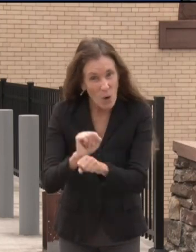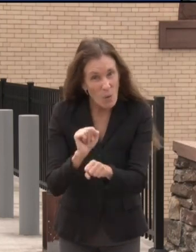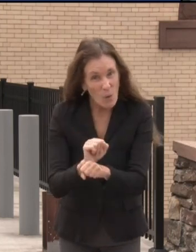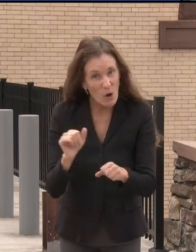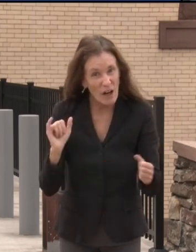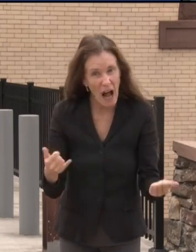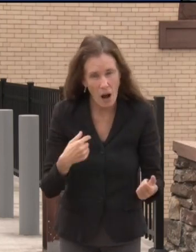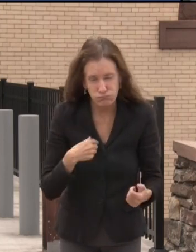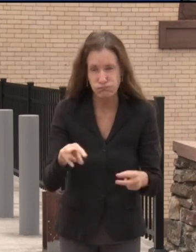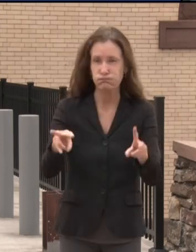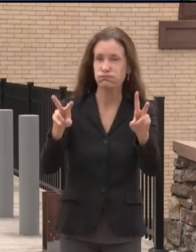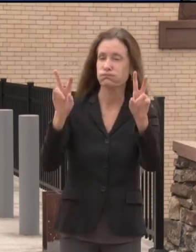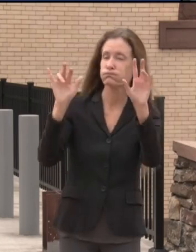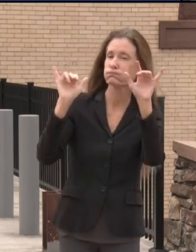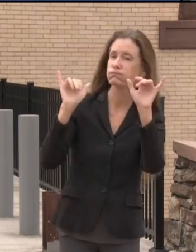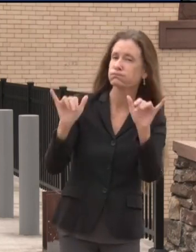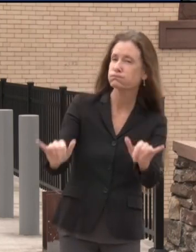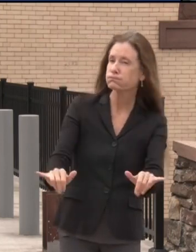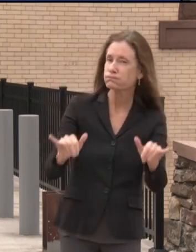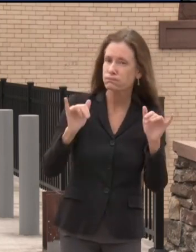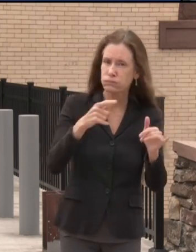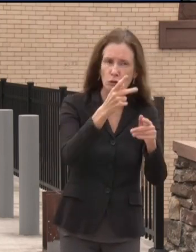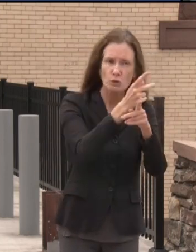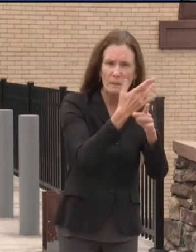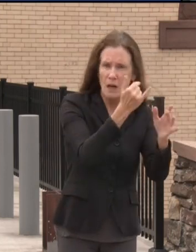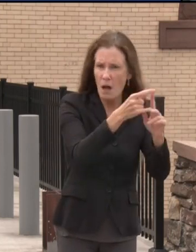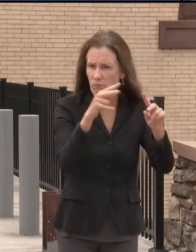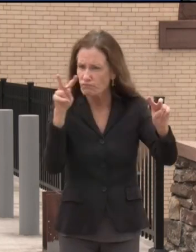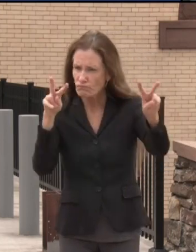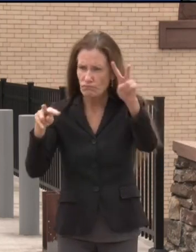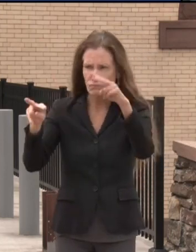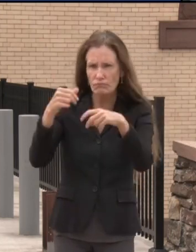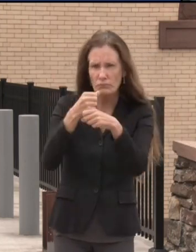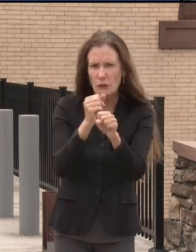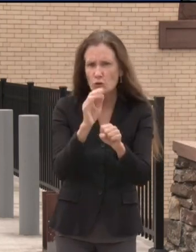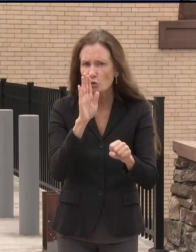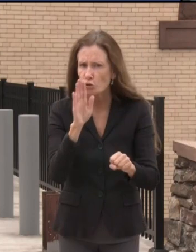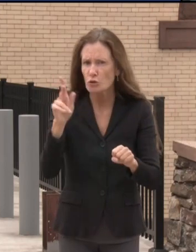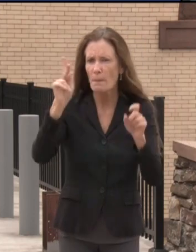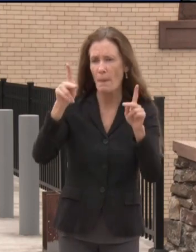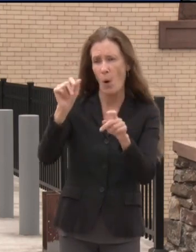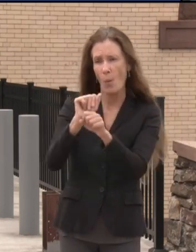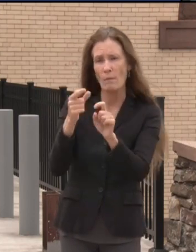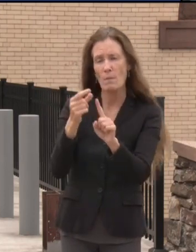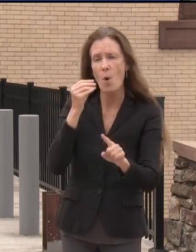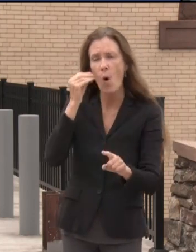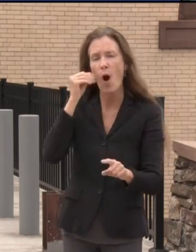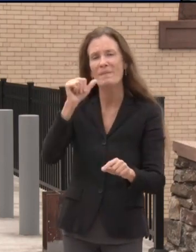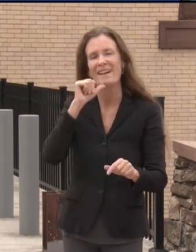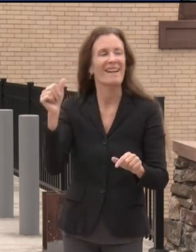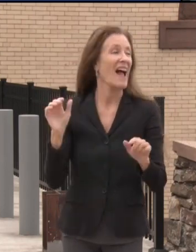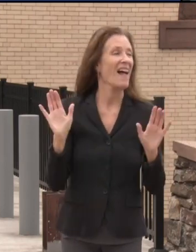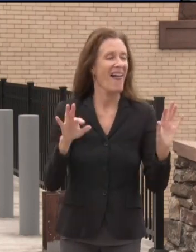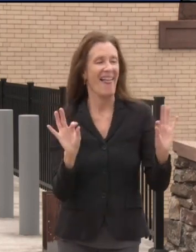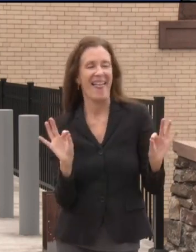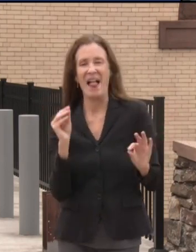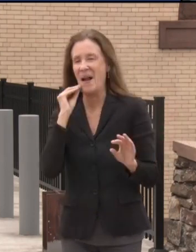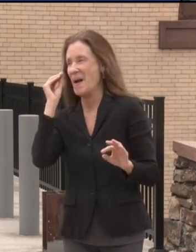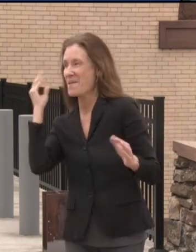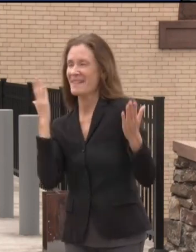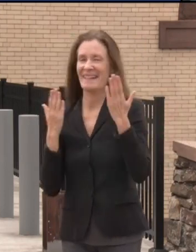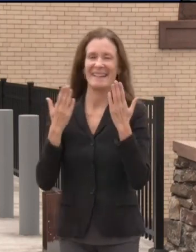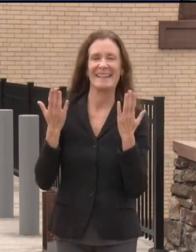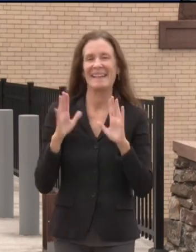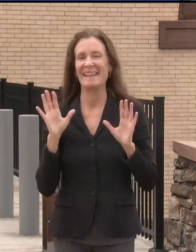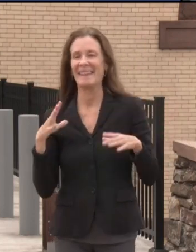the supervisors is responsible for making sure that the work product is up to snuff and